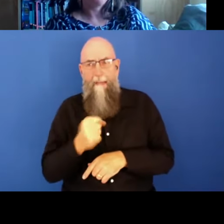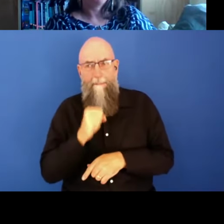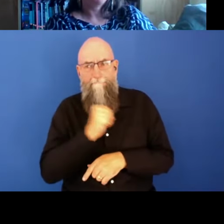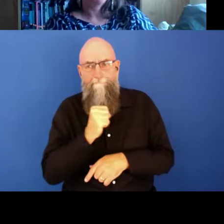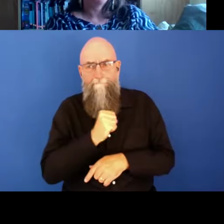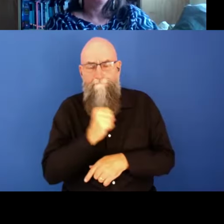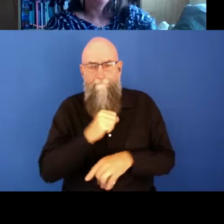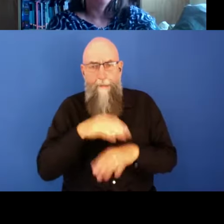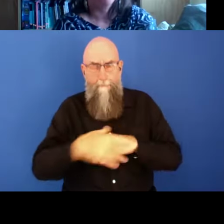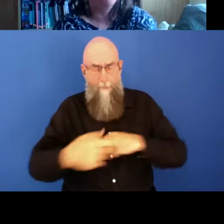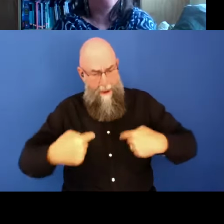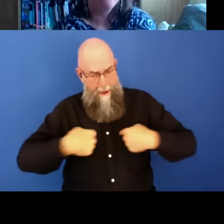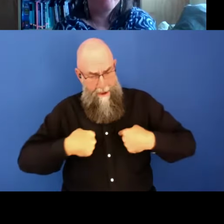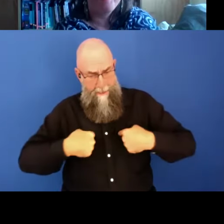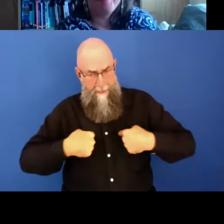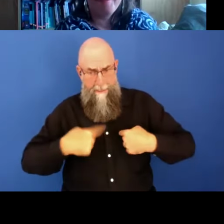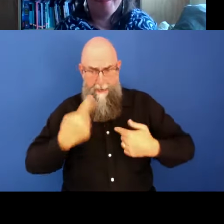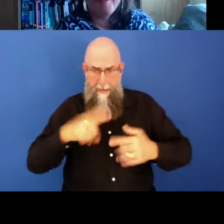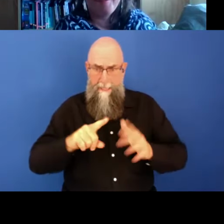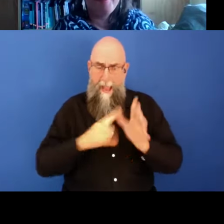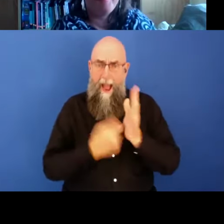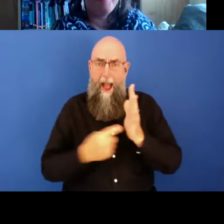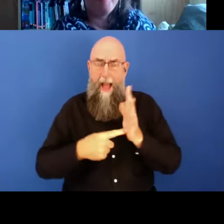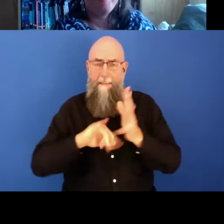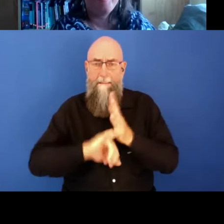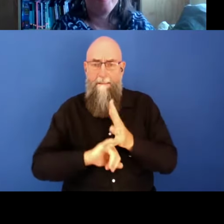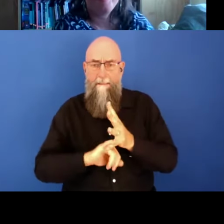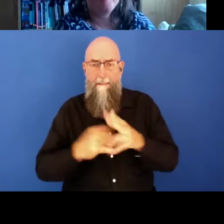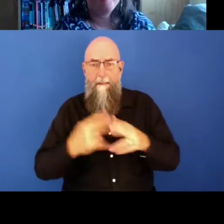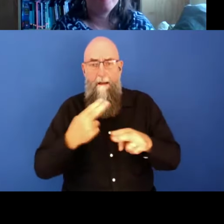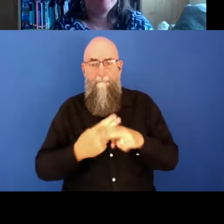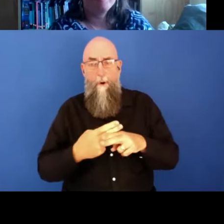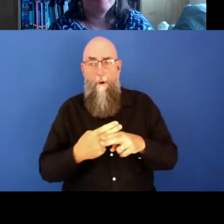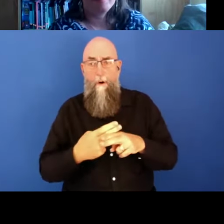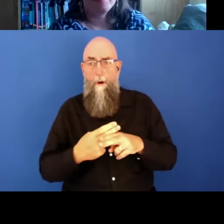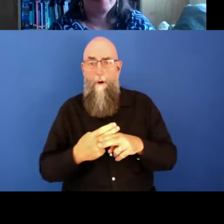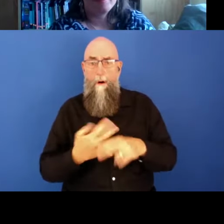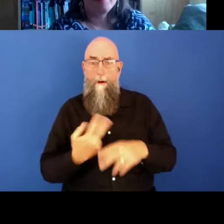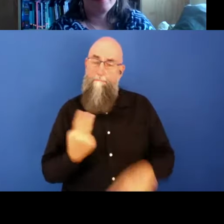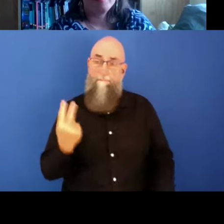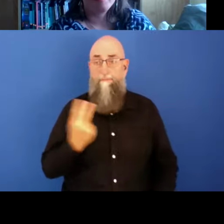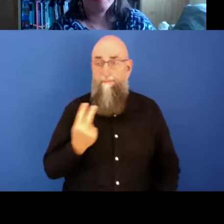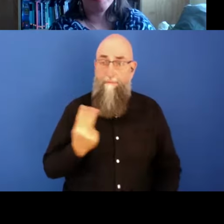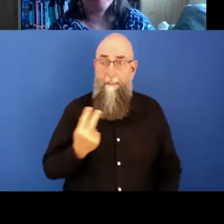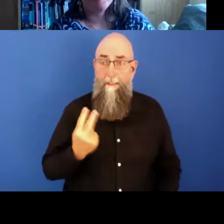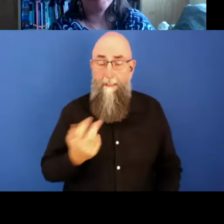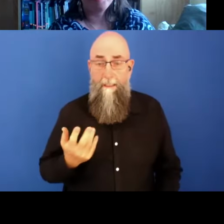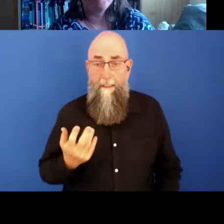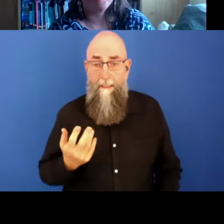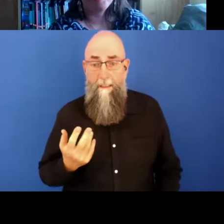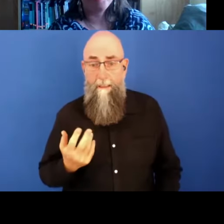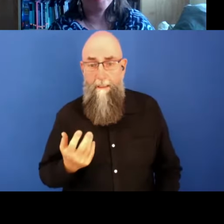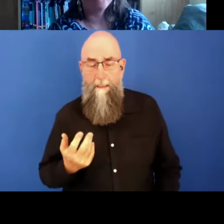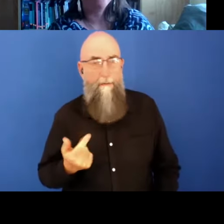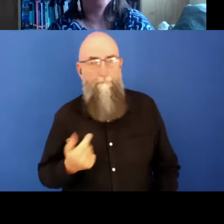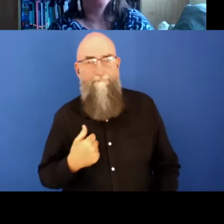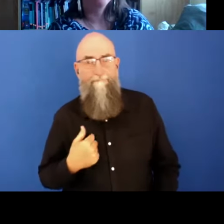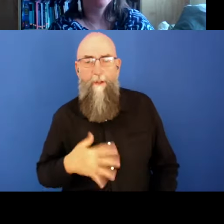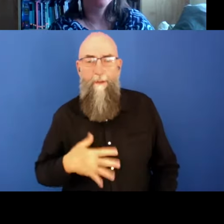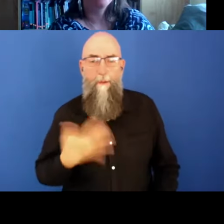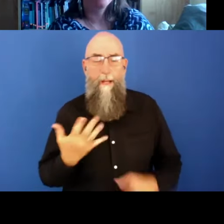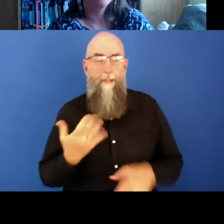and what and and what that like for for us um um not to mention the kind of